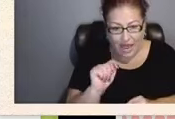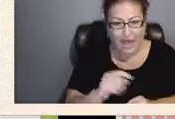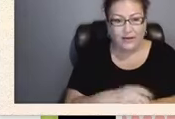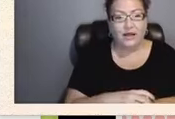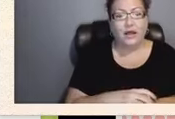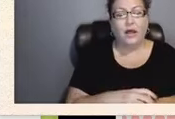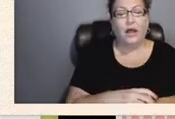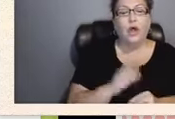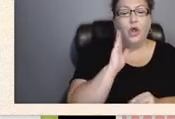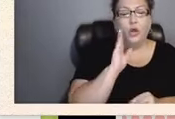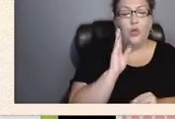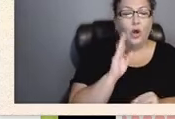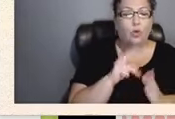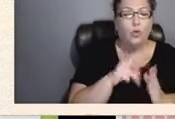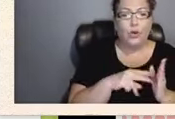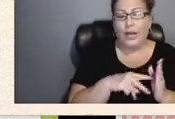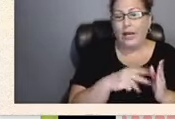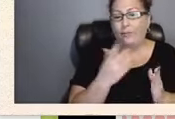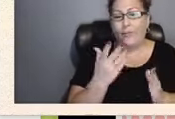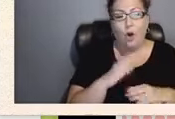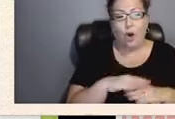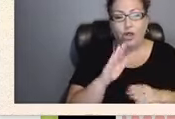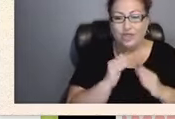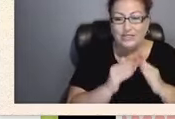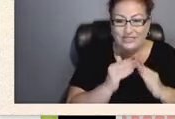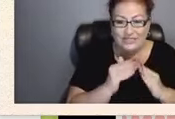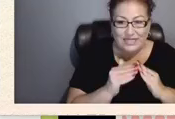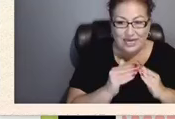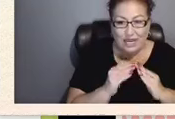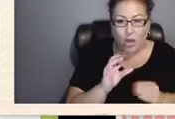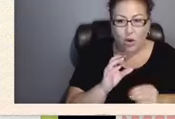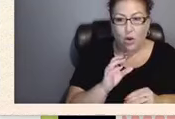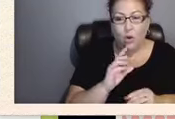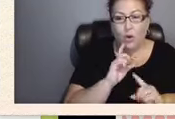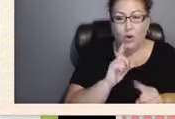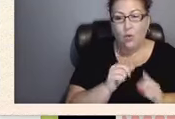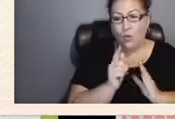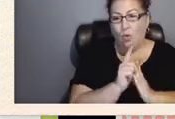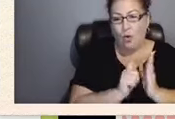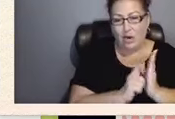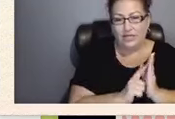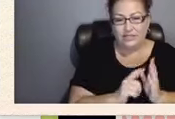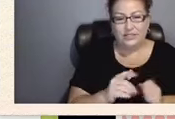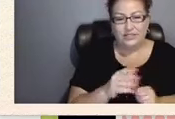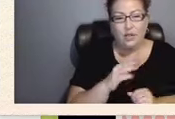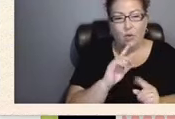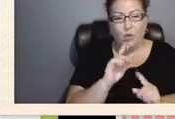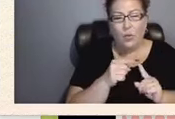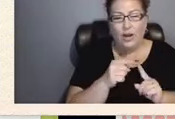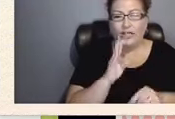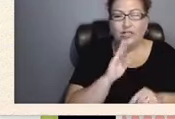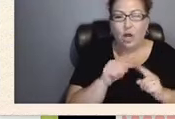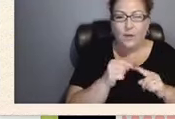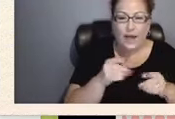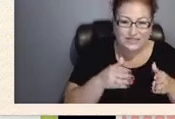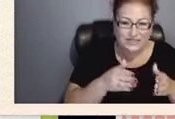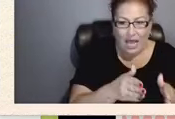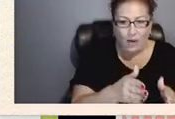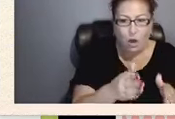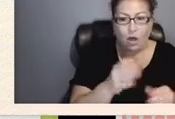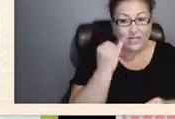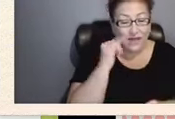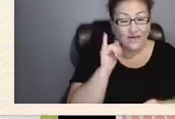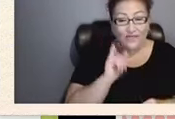up on your city ordinances when it comes to sidewalks, if that's the issue that you're working